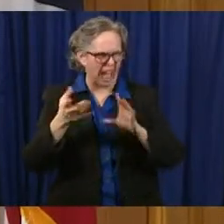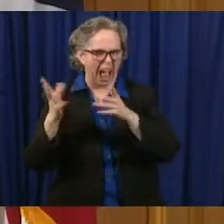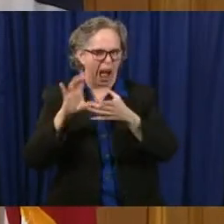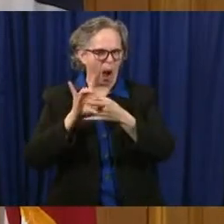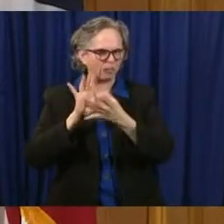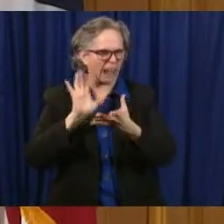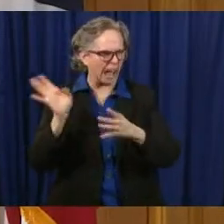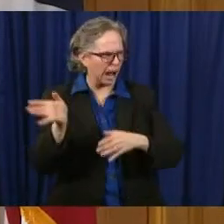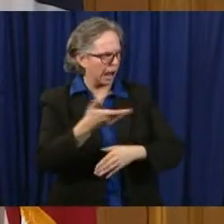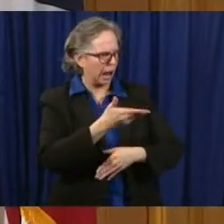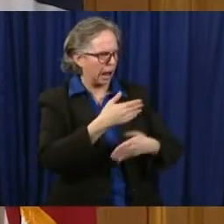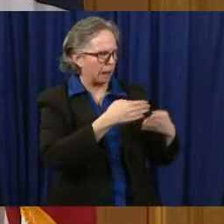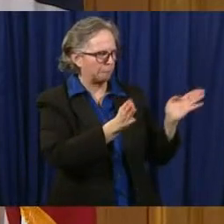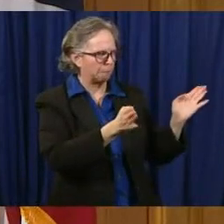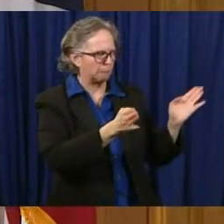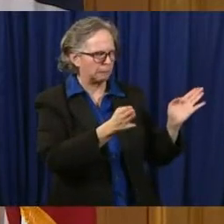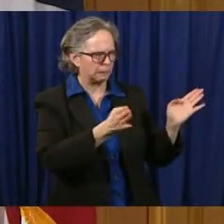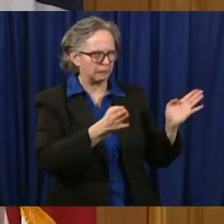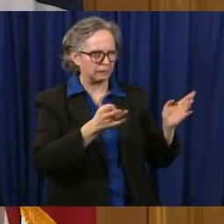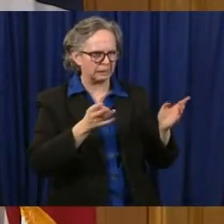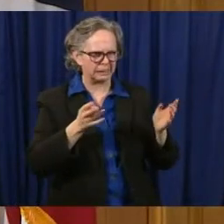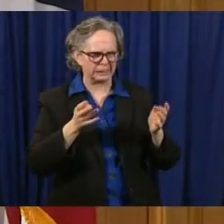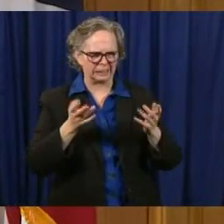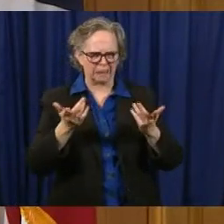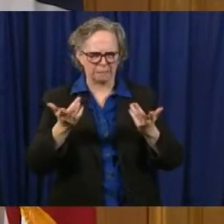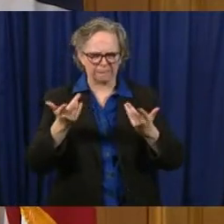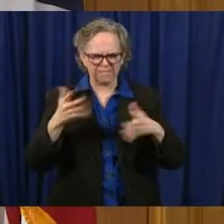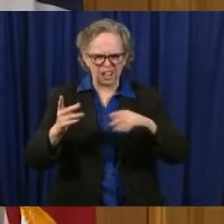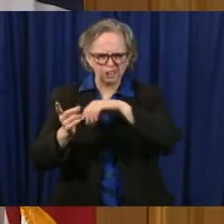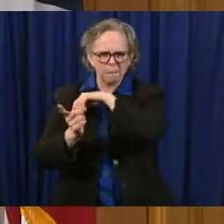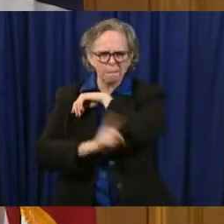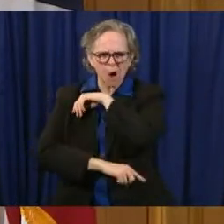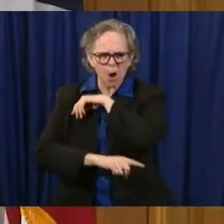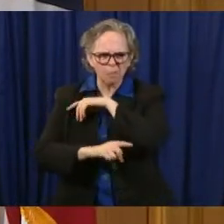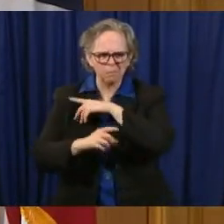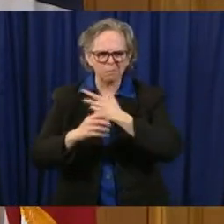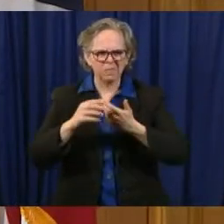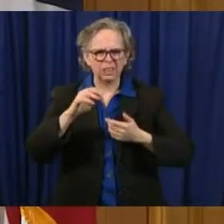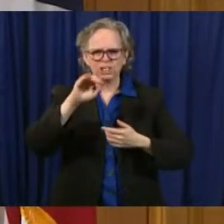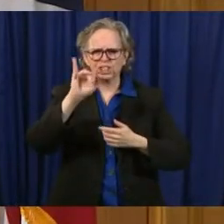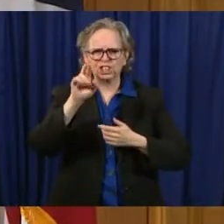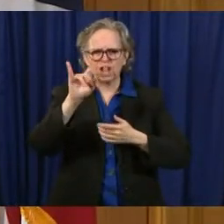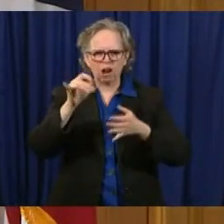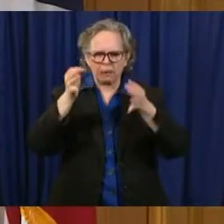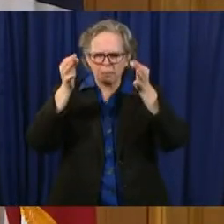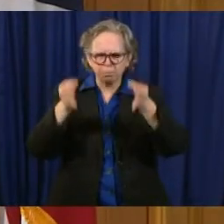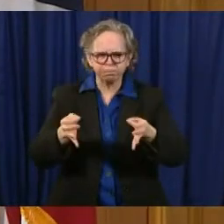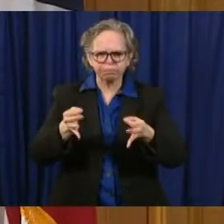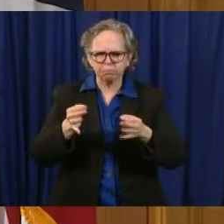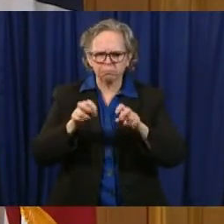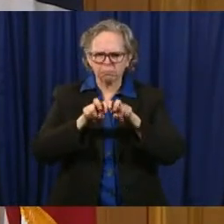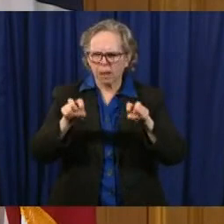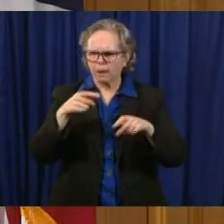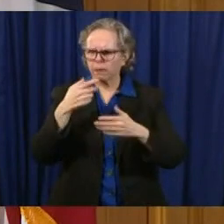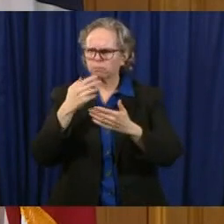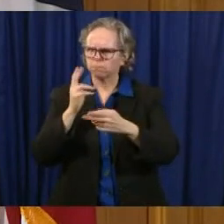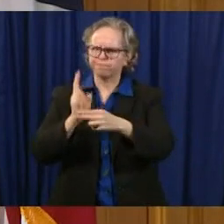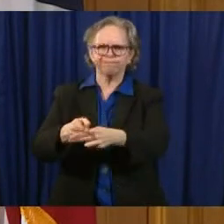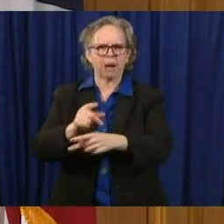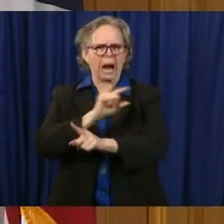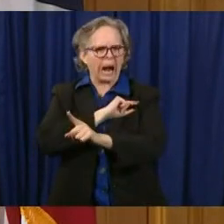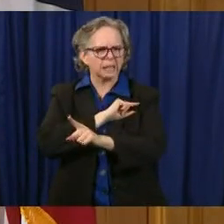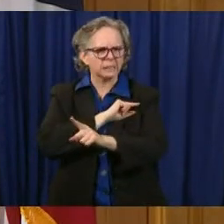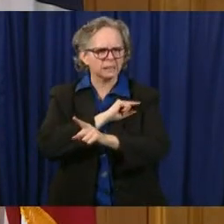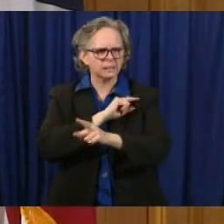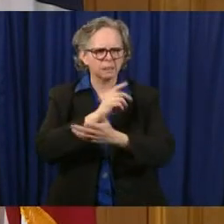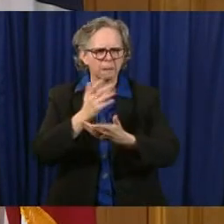them, a jury that convicted them, a parole board that may have heard their case. And so when you